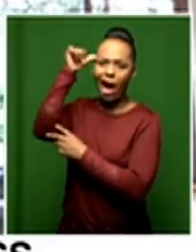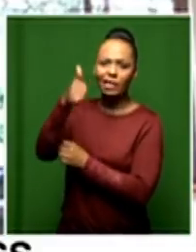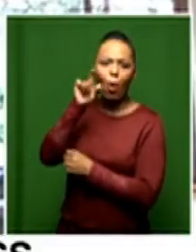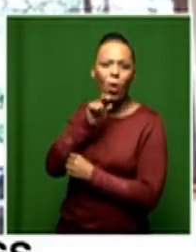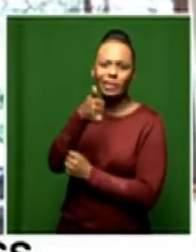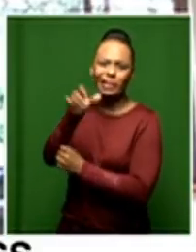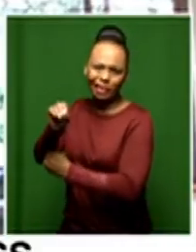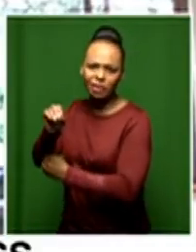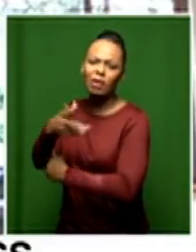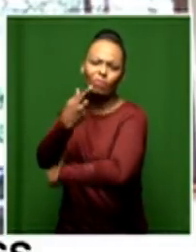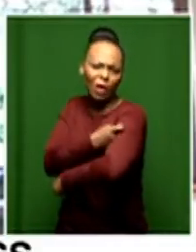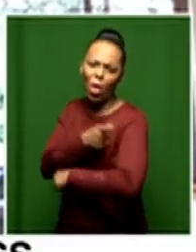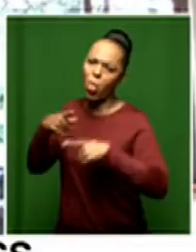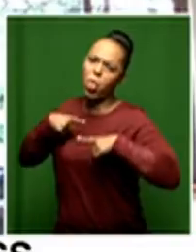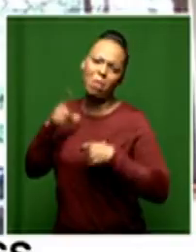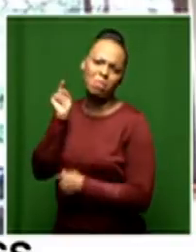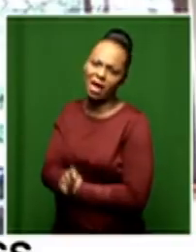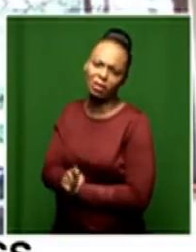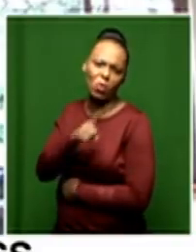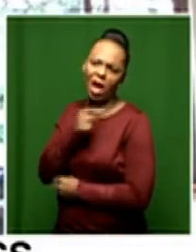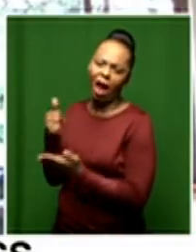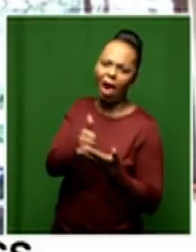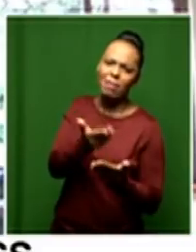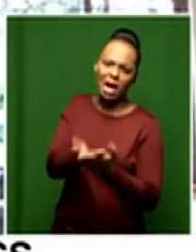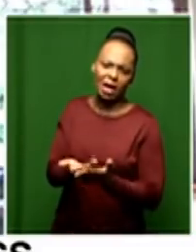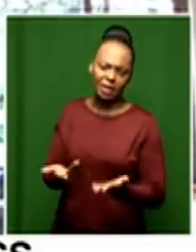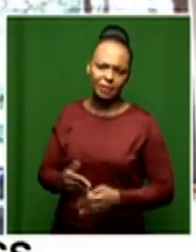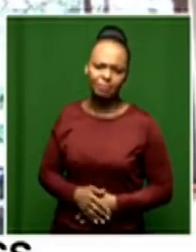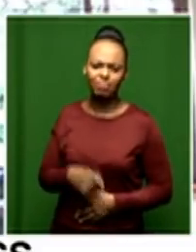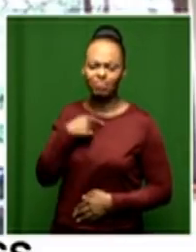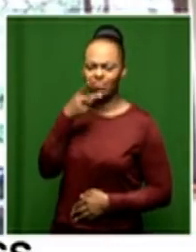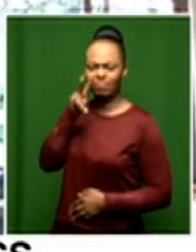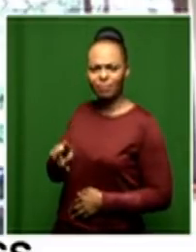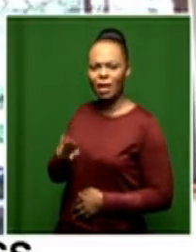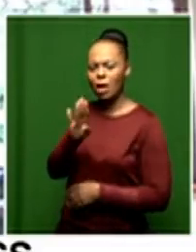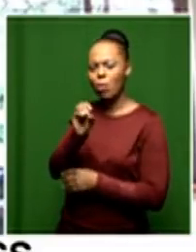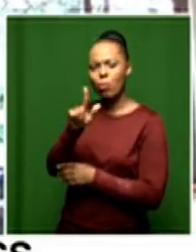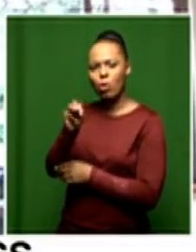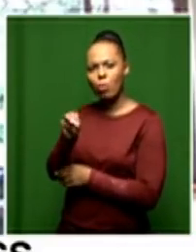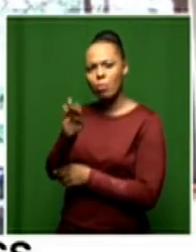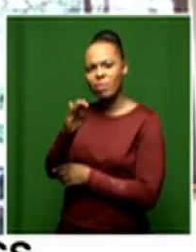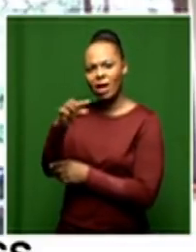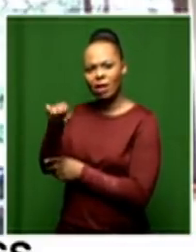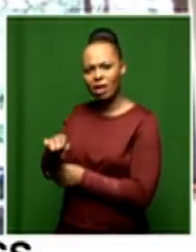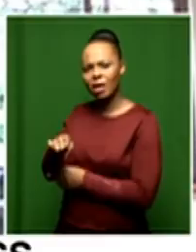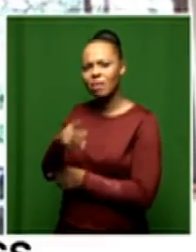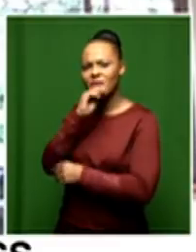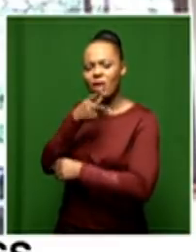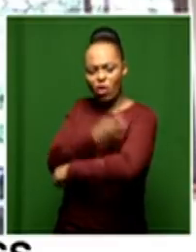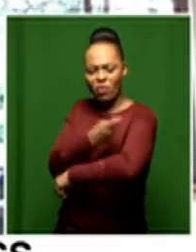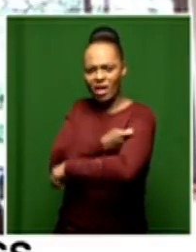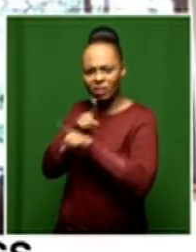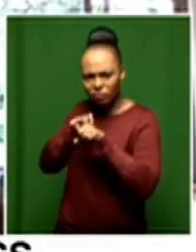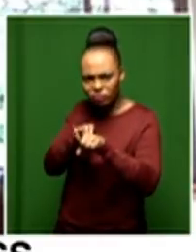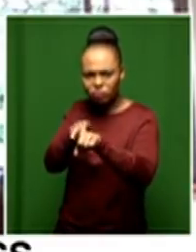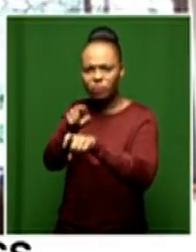really assist in this. I mean, I'm reading Bloomberg have the most incredible graphic, and it's a COVID-19 tracker. I saw it this morning,